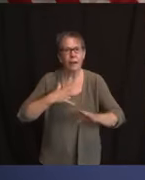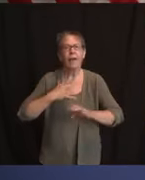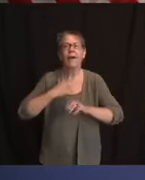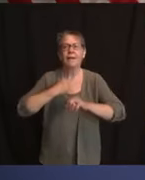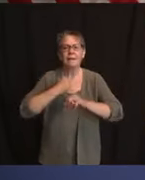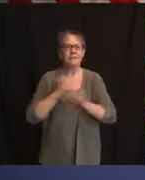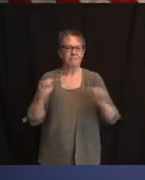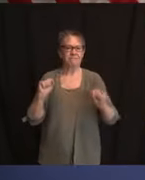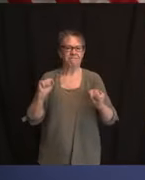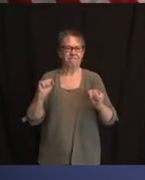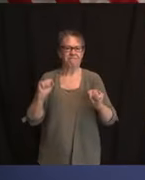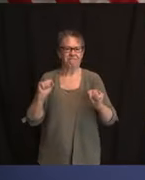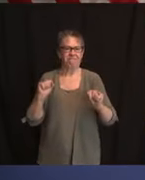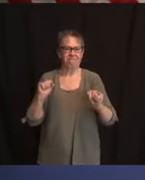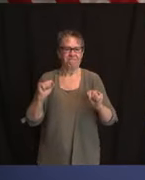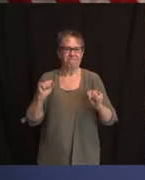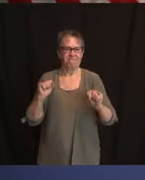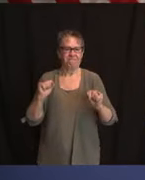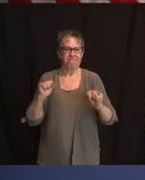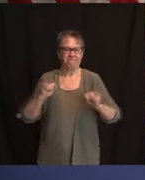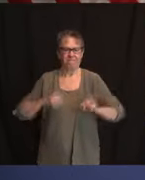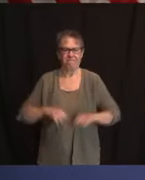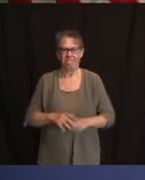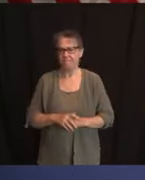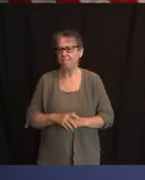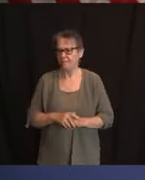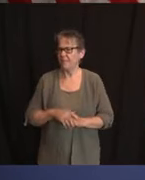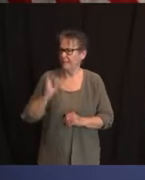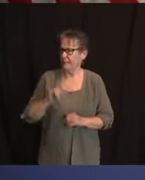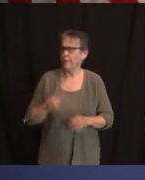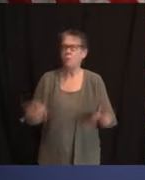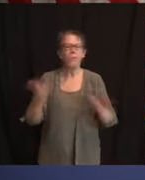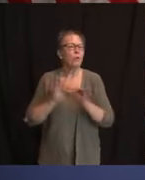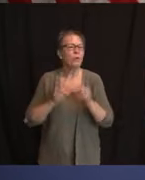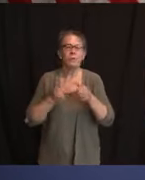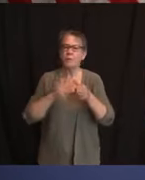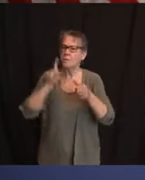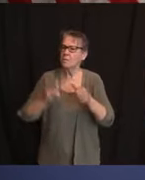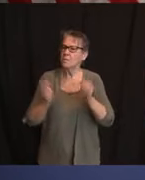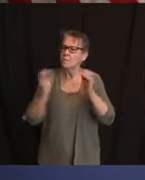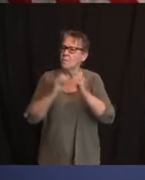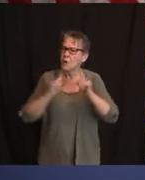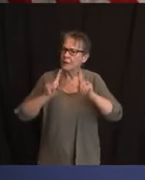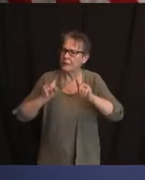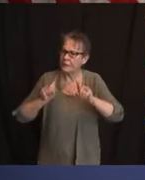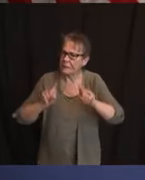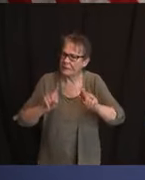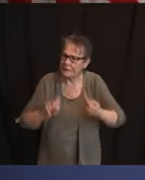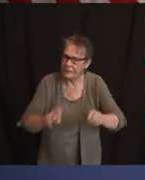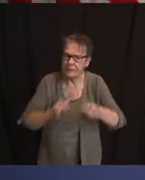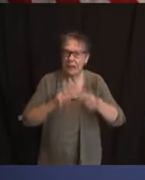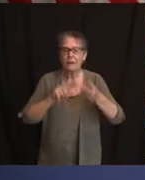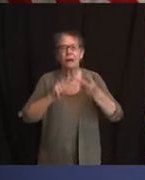have that testing and tracing protocol infrastructure in place that you all can look at and say, you know, I believe that. I got it. That's